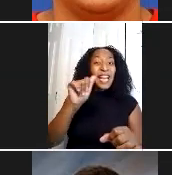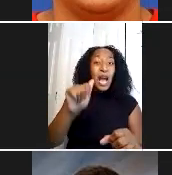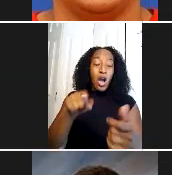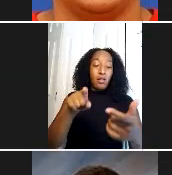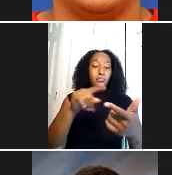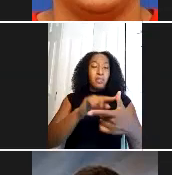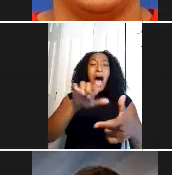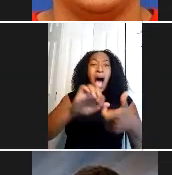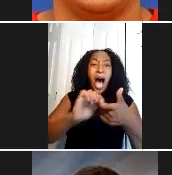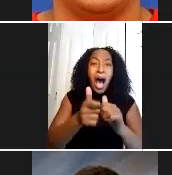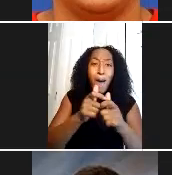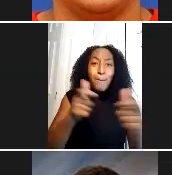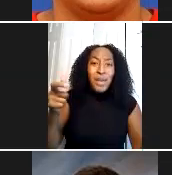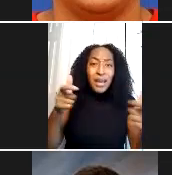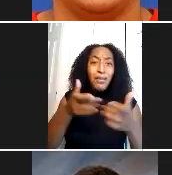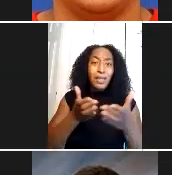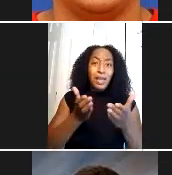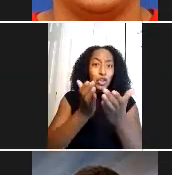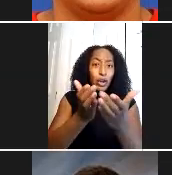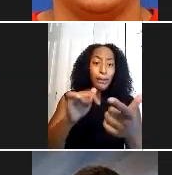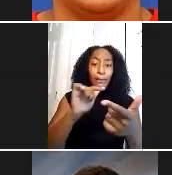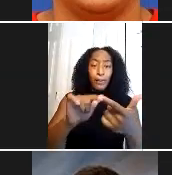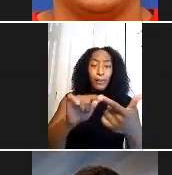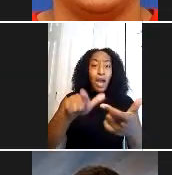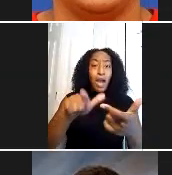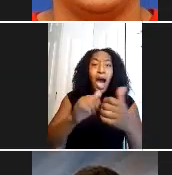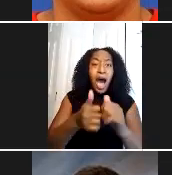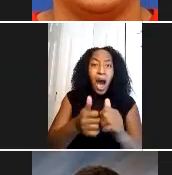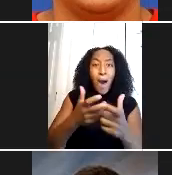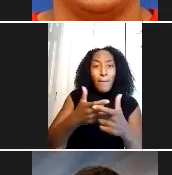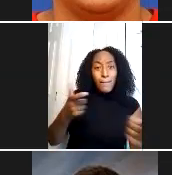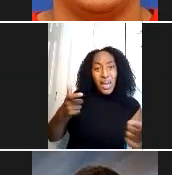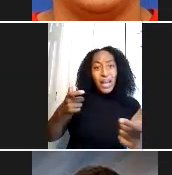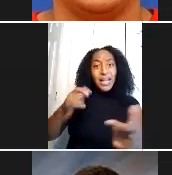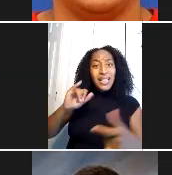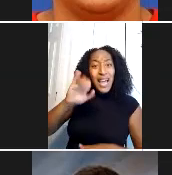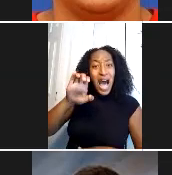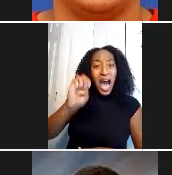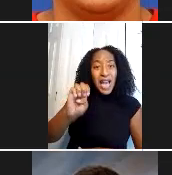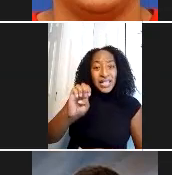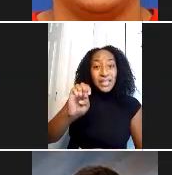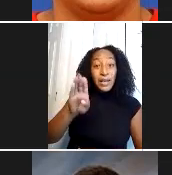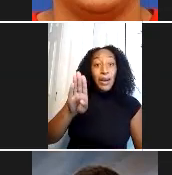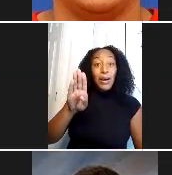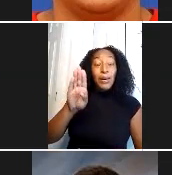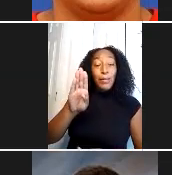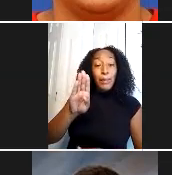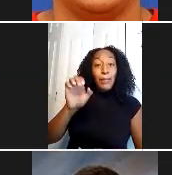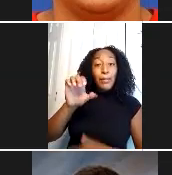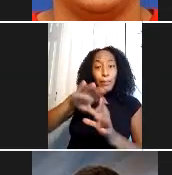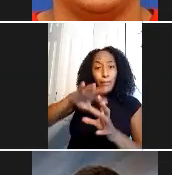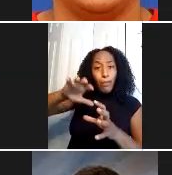many icebergs? What are the size of these icebergs? All information relating to the sinking